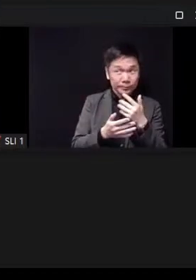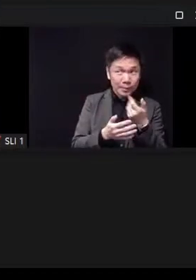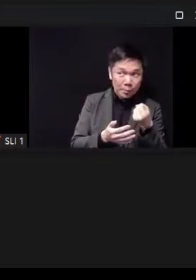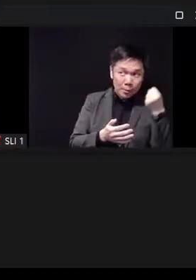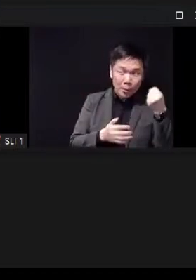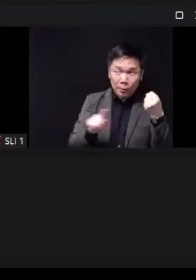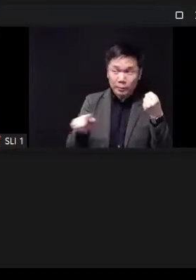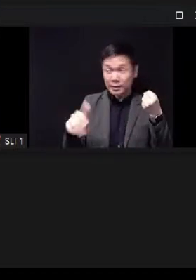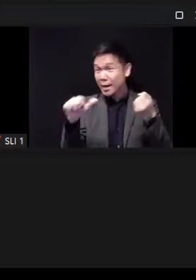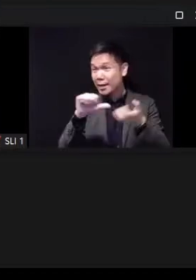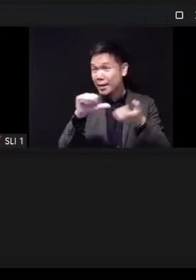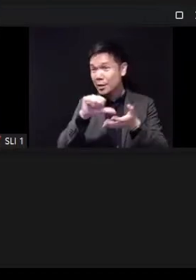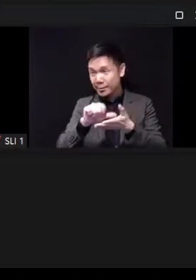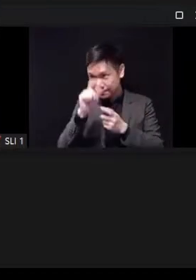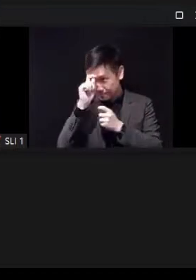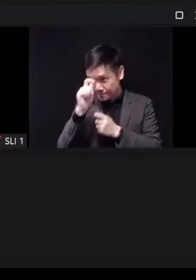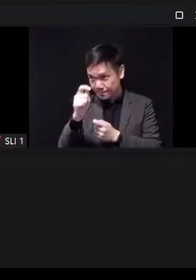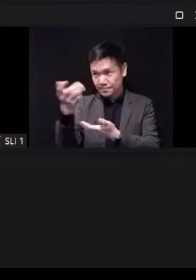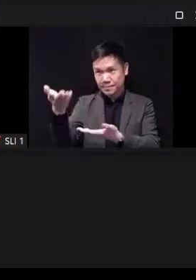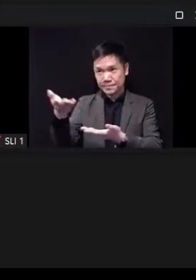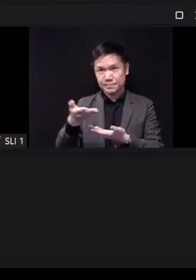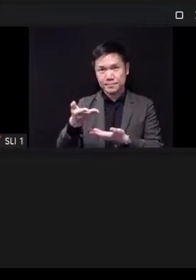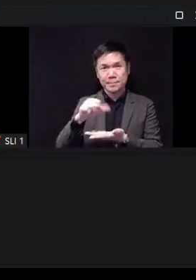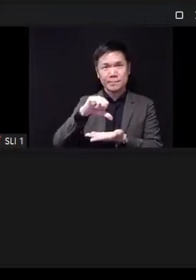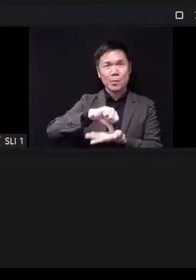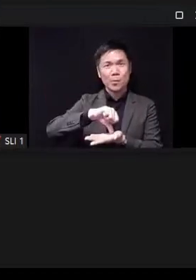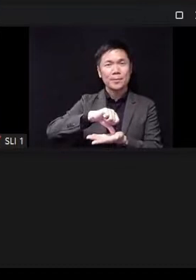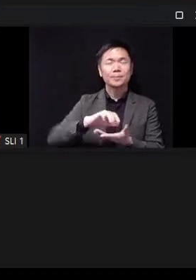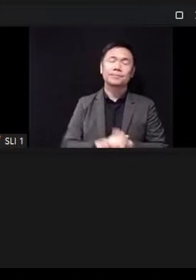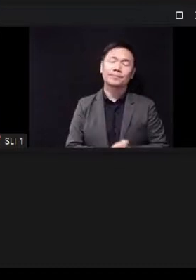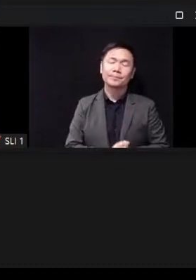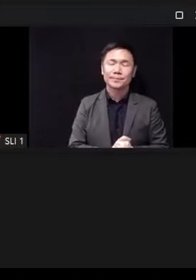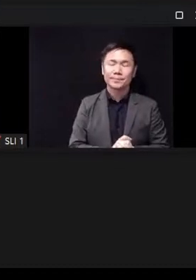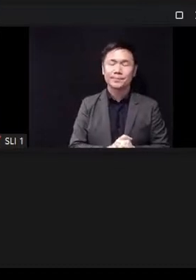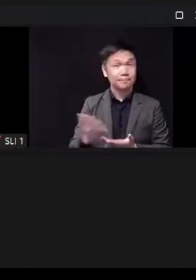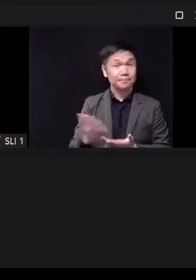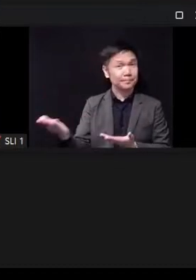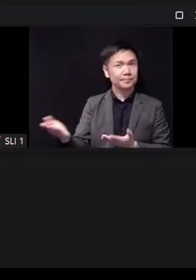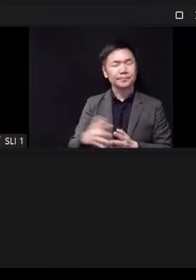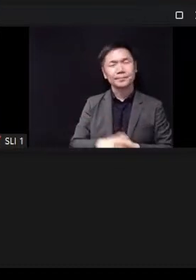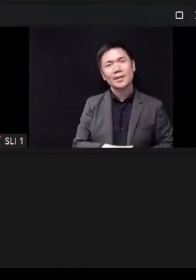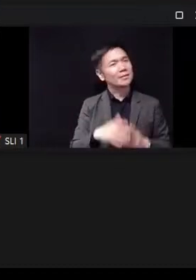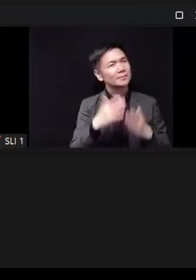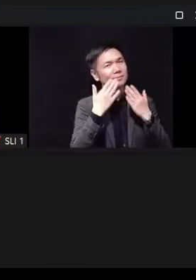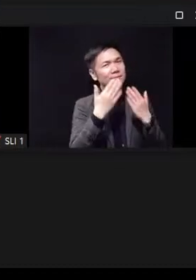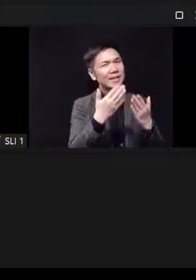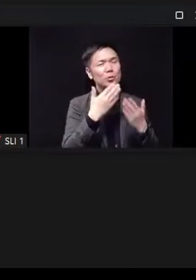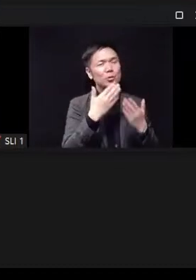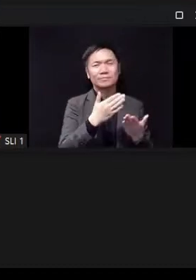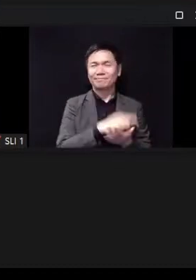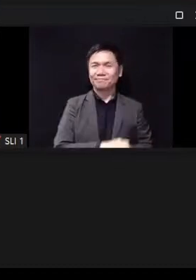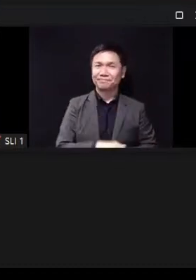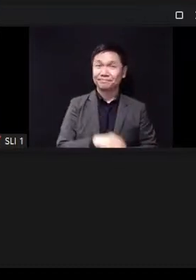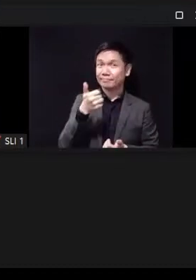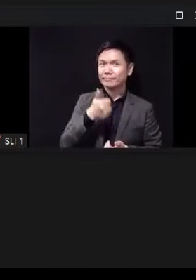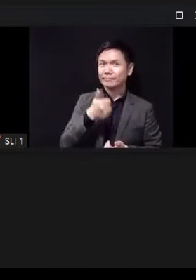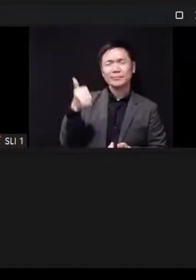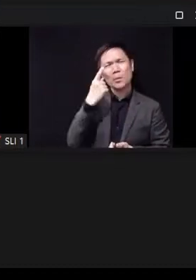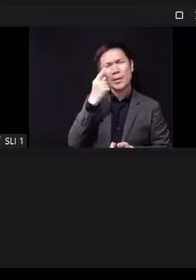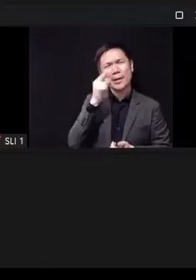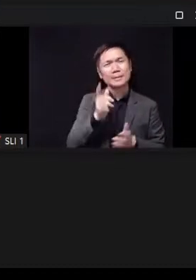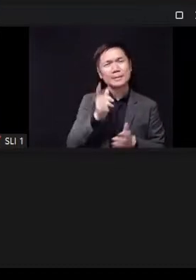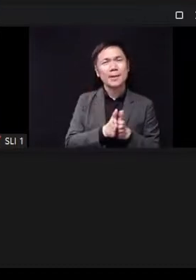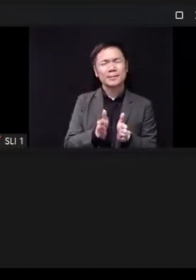on the distinguished delegate from Iran. Please. Thank you so much, Madam Chair. Just I wanted to explain